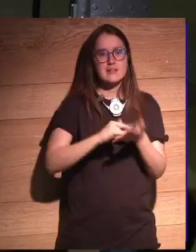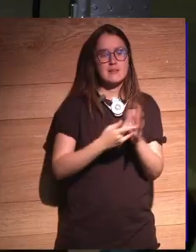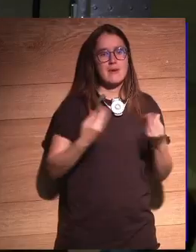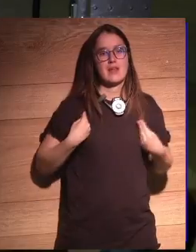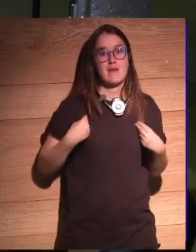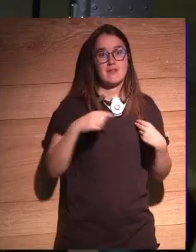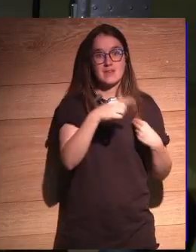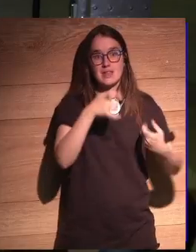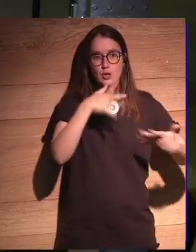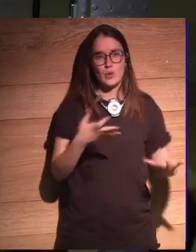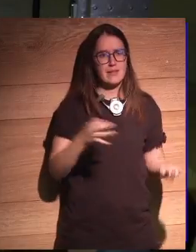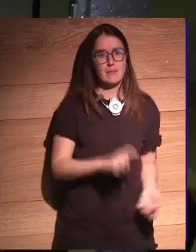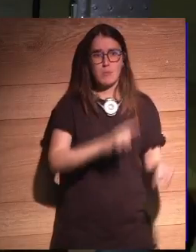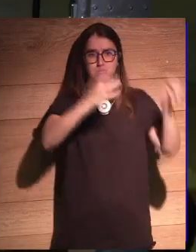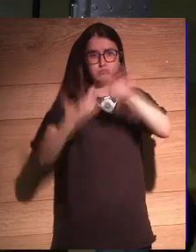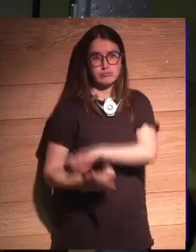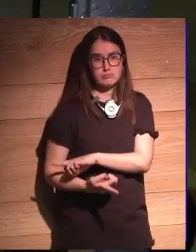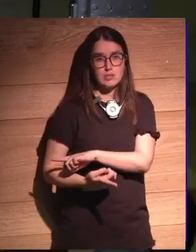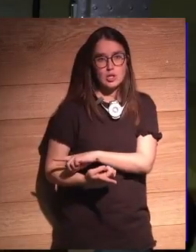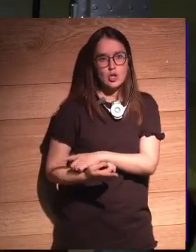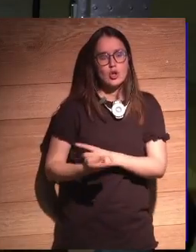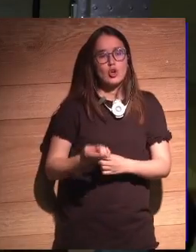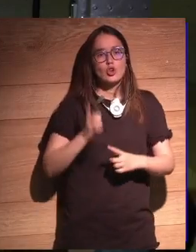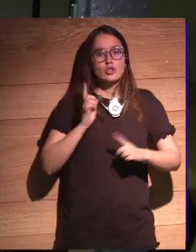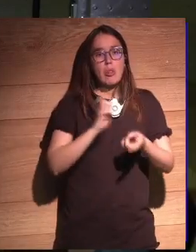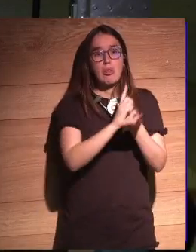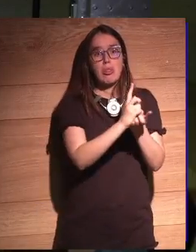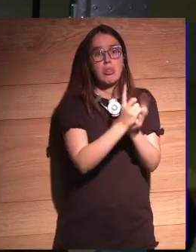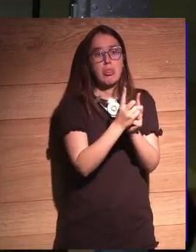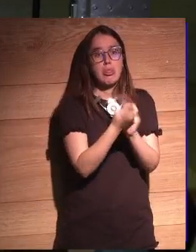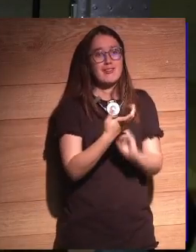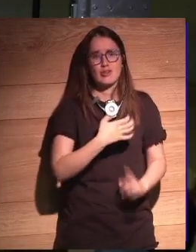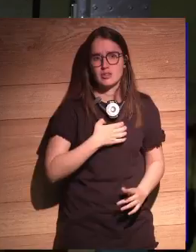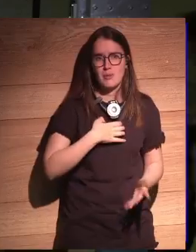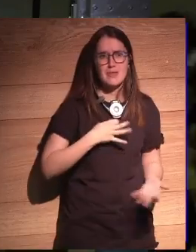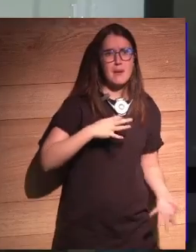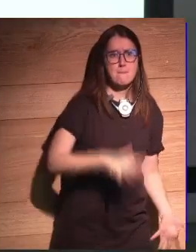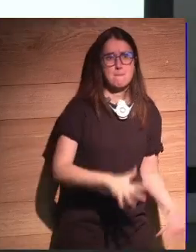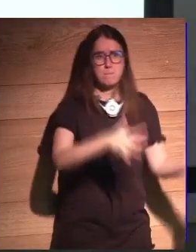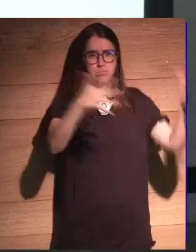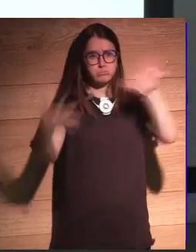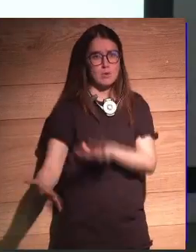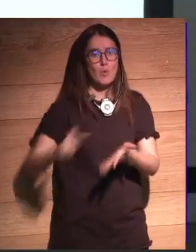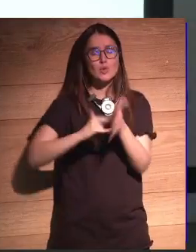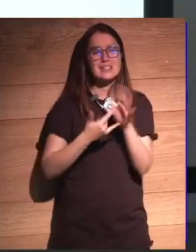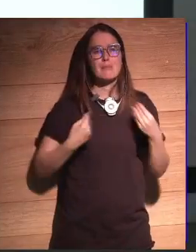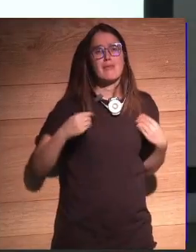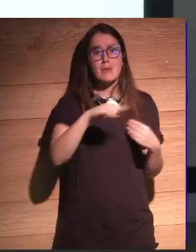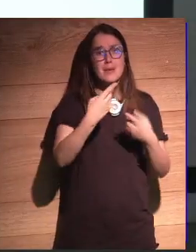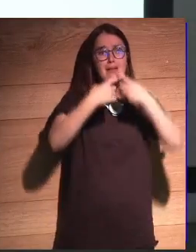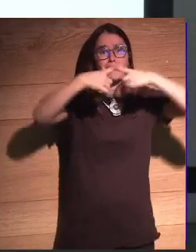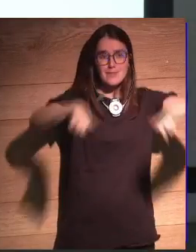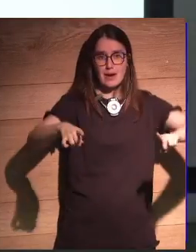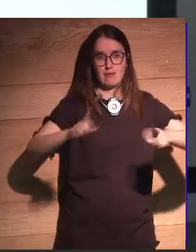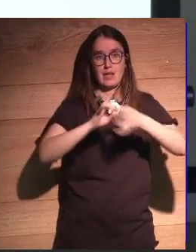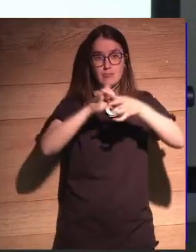just tinker around the edges and make small changes. There needs to be a different housing system. This is not to say